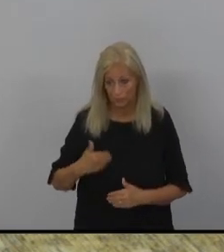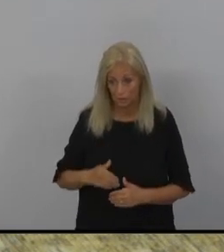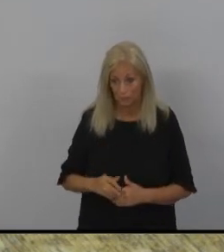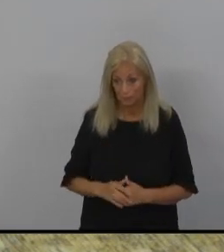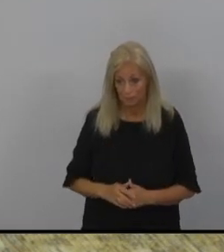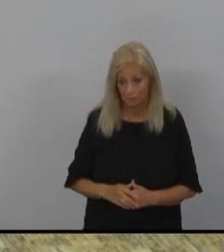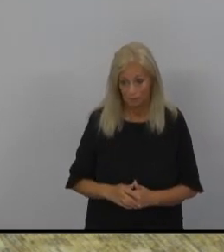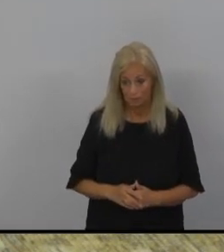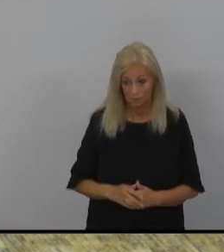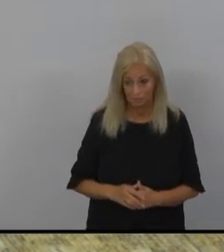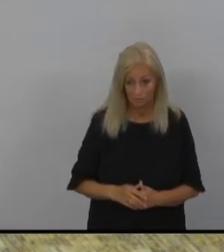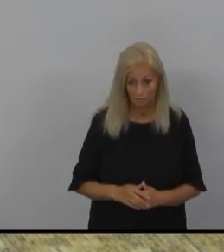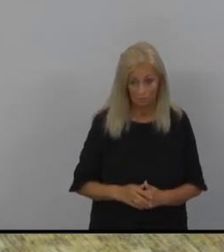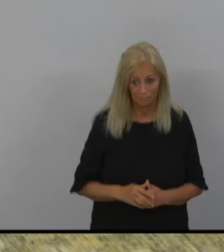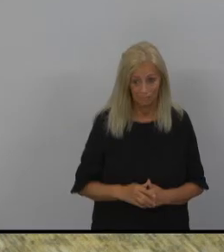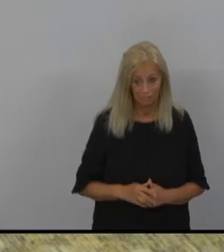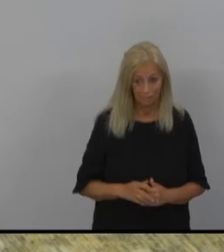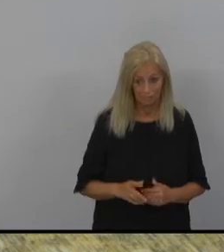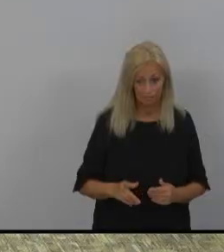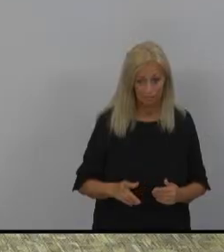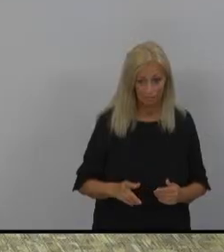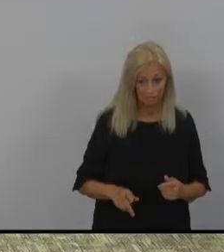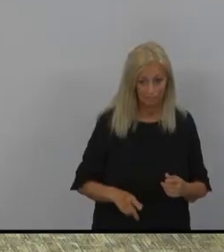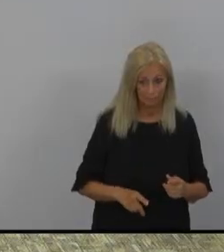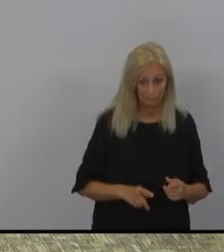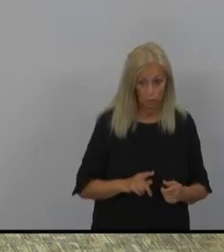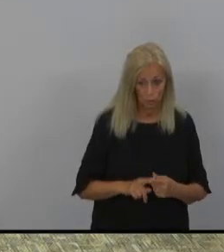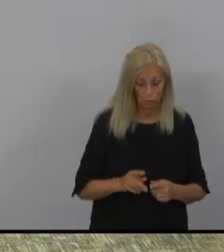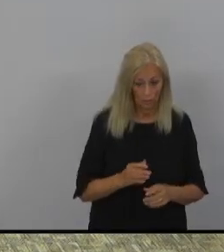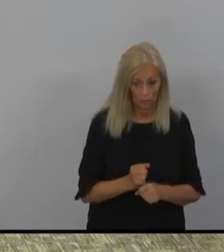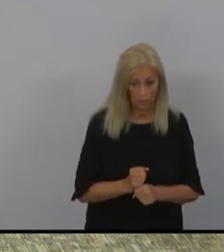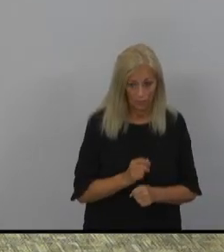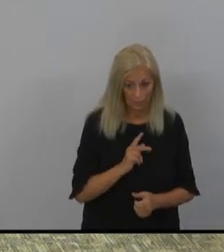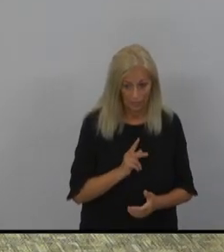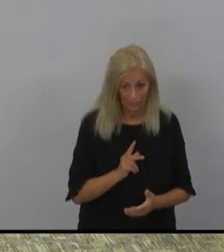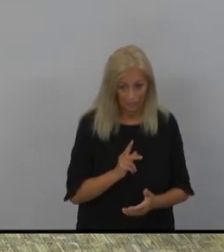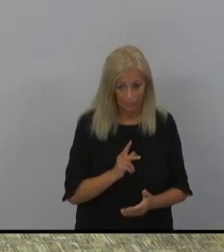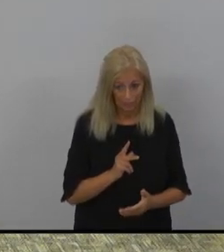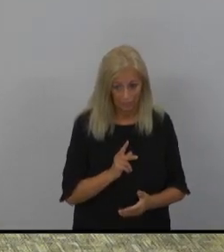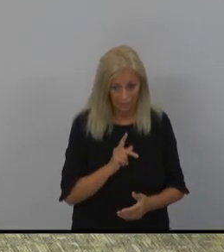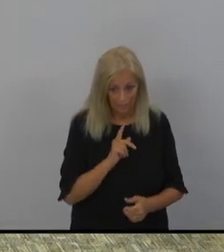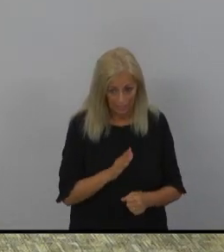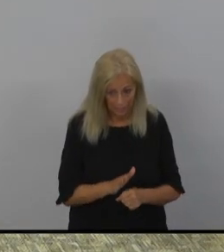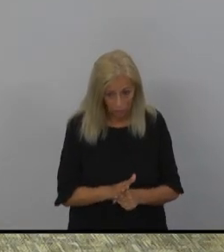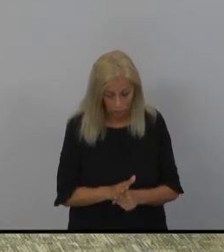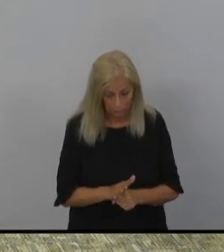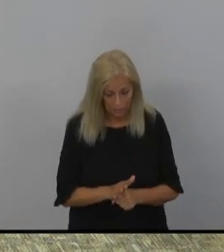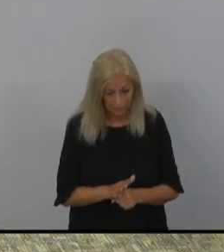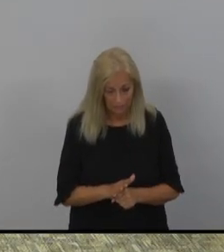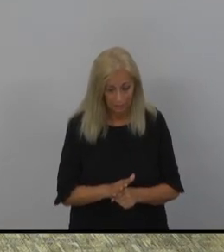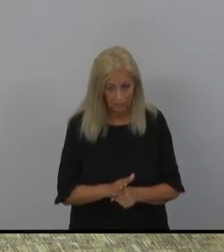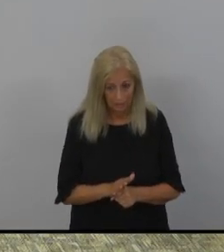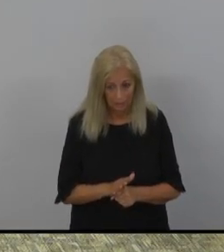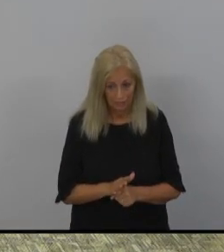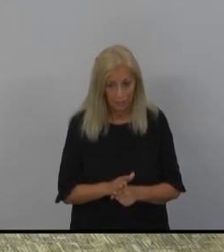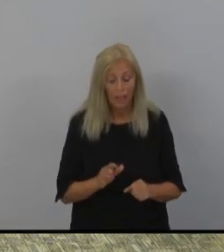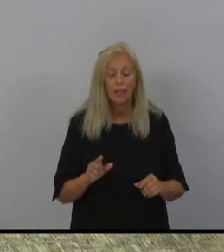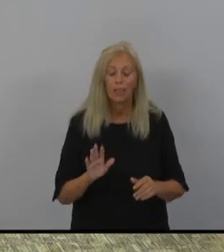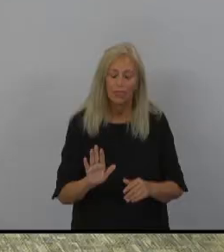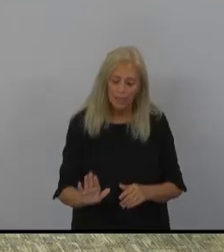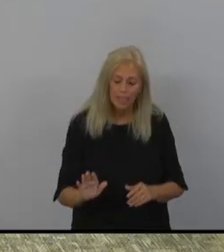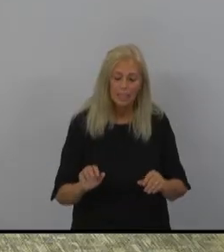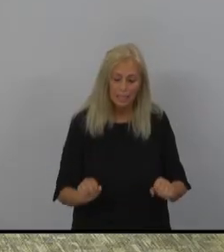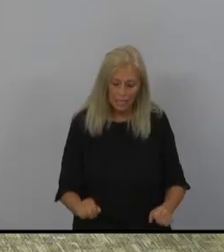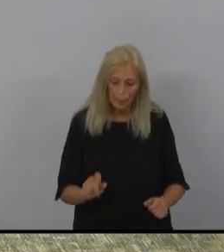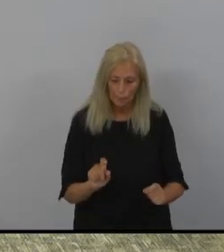get a lot more from the guaranteed yield than we do now, because we were a much poorer district. But they can manipulate it